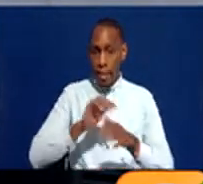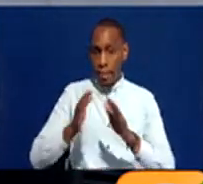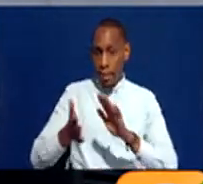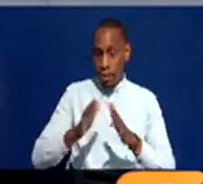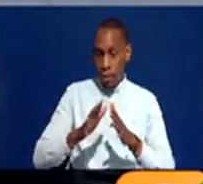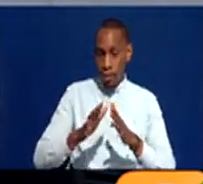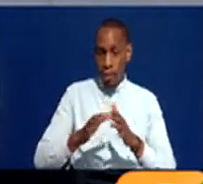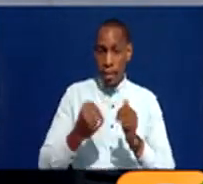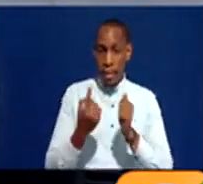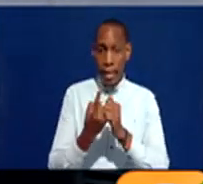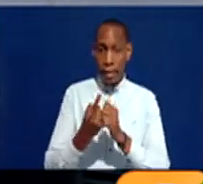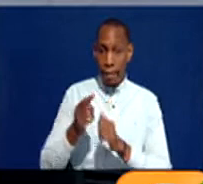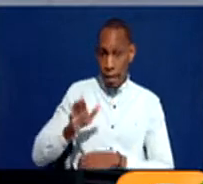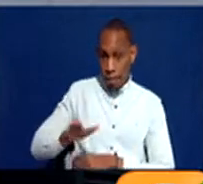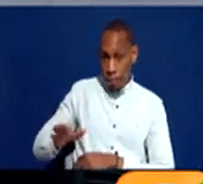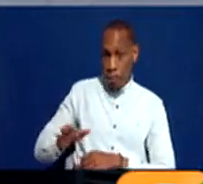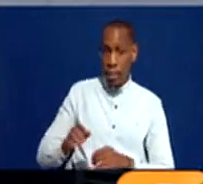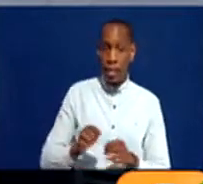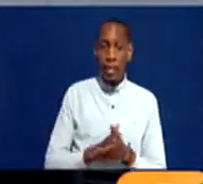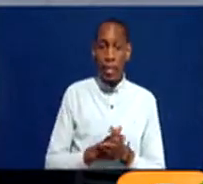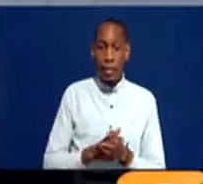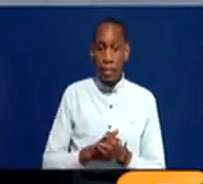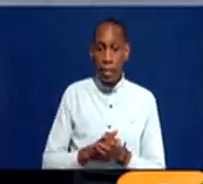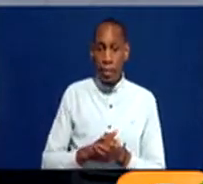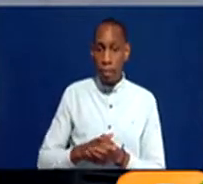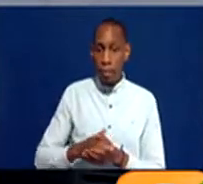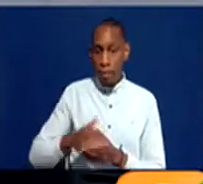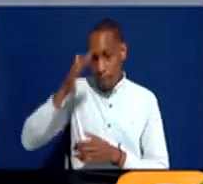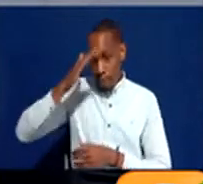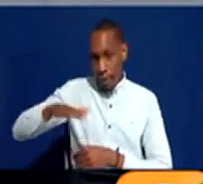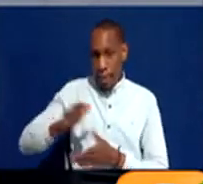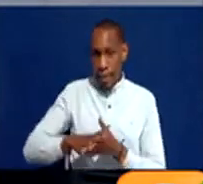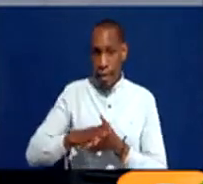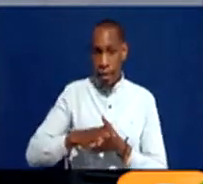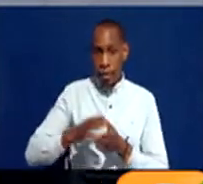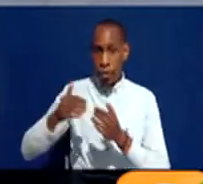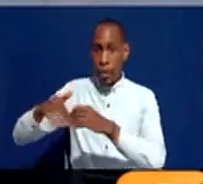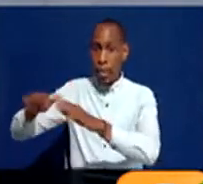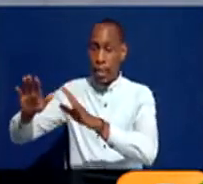That was around 11, considering I left the club at